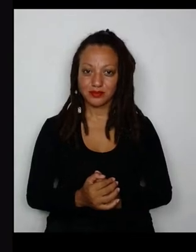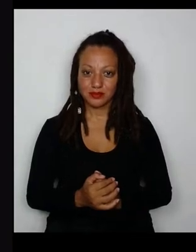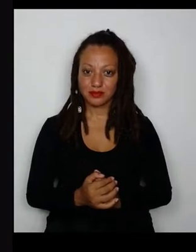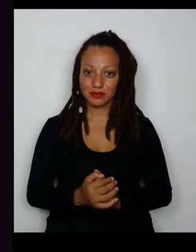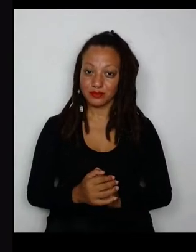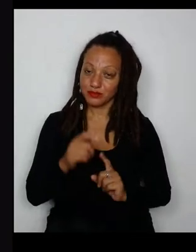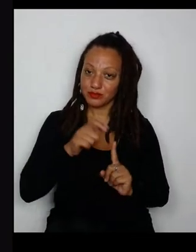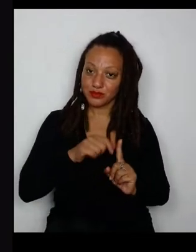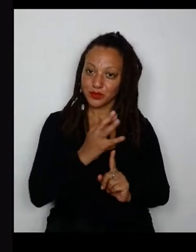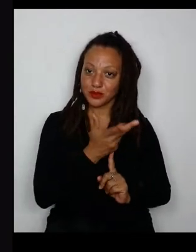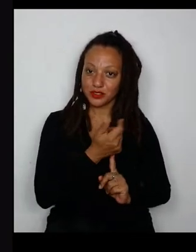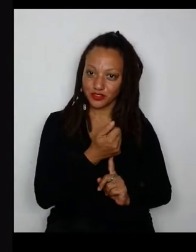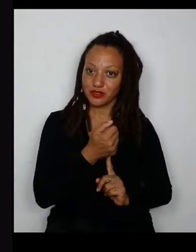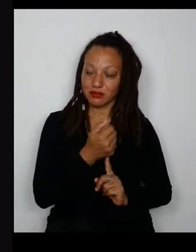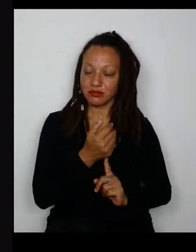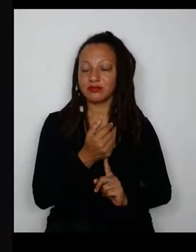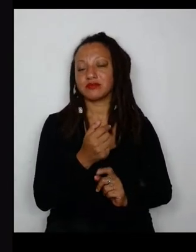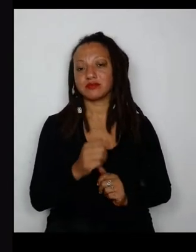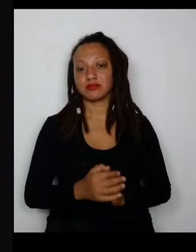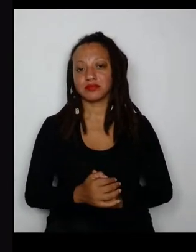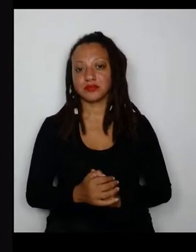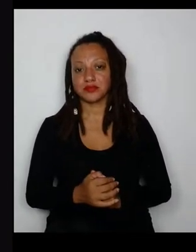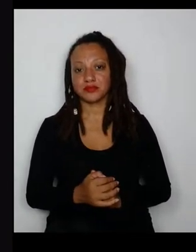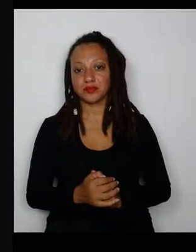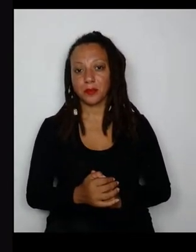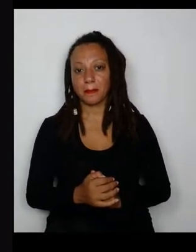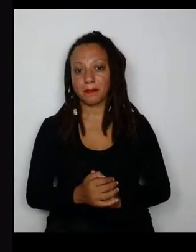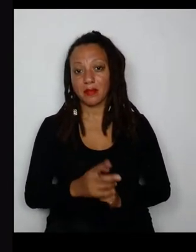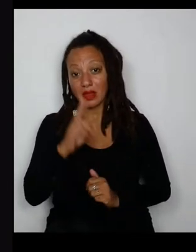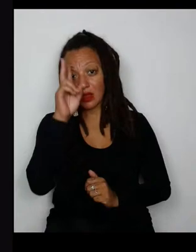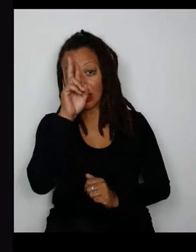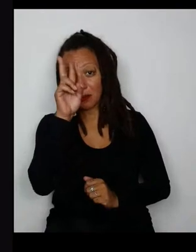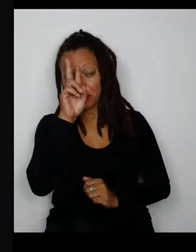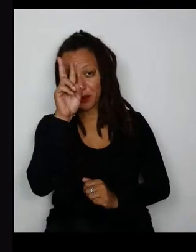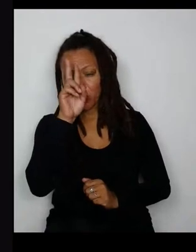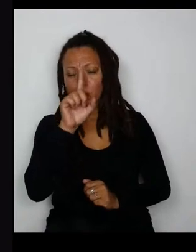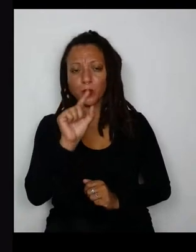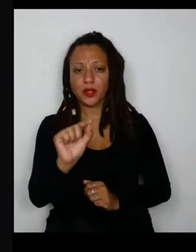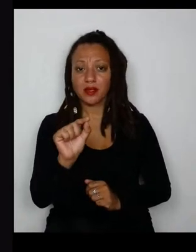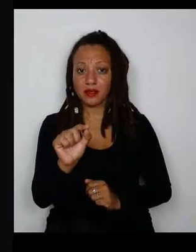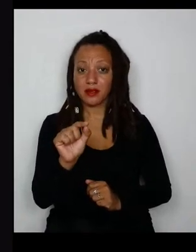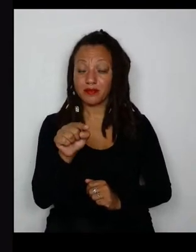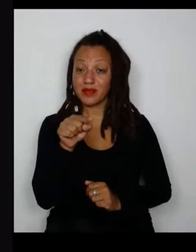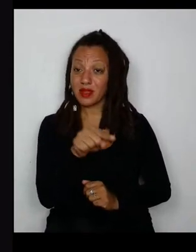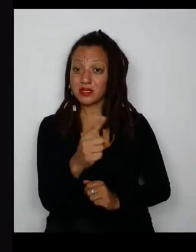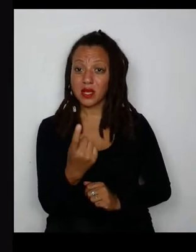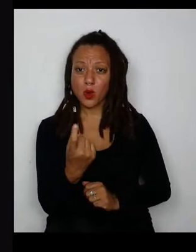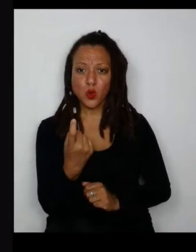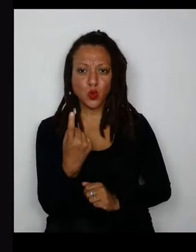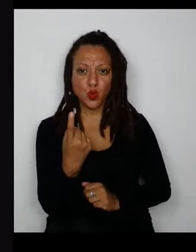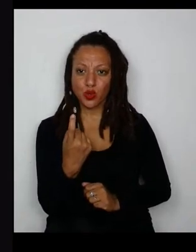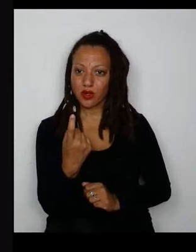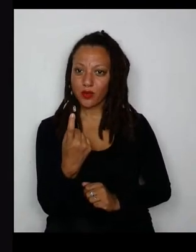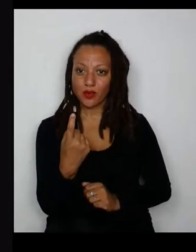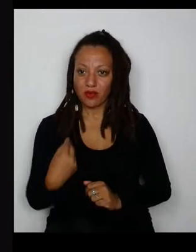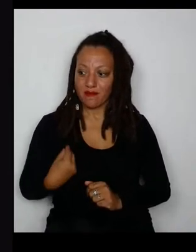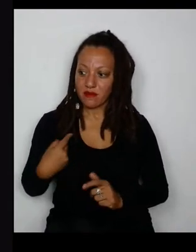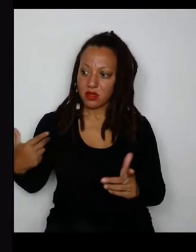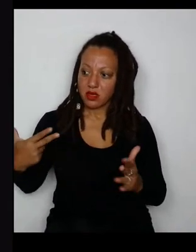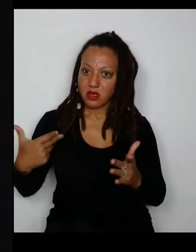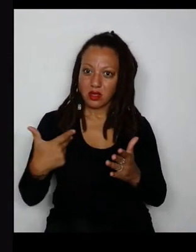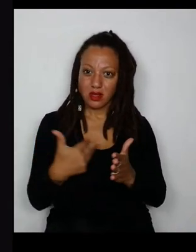this is go guns self-portrait which is part of masks collection this is a